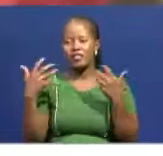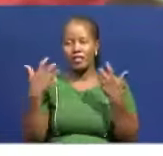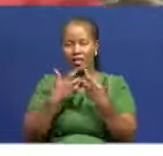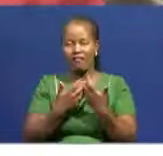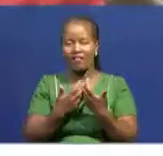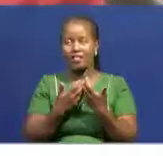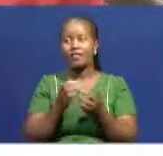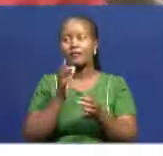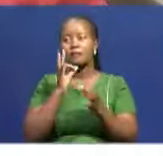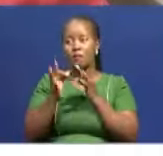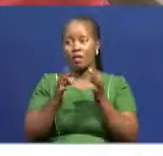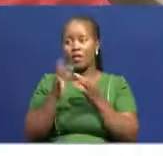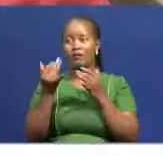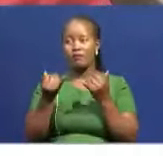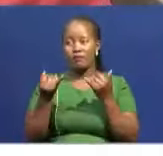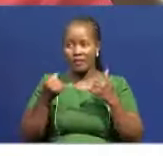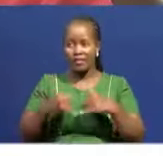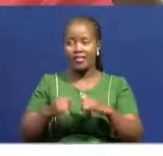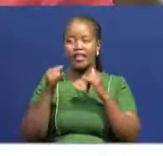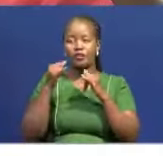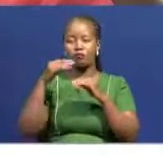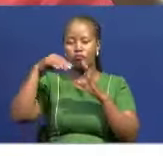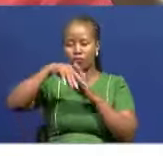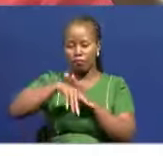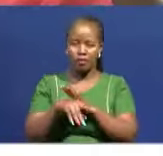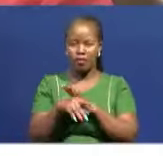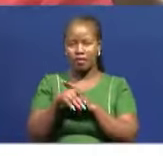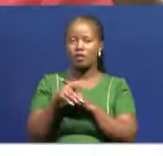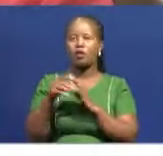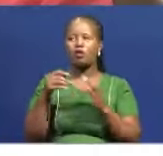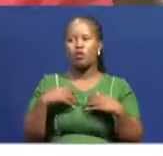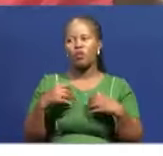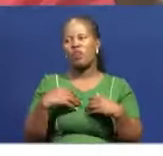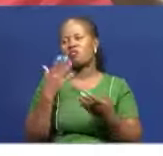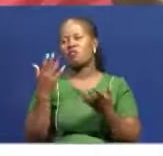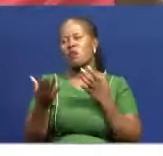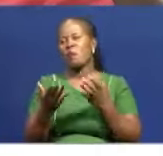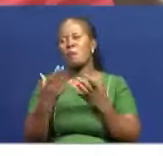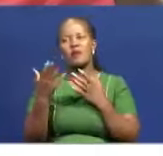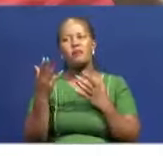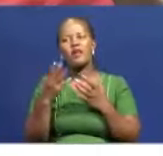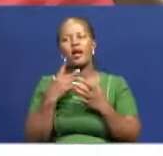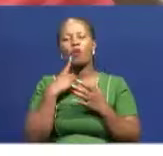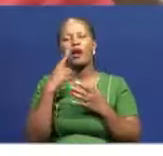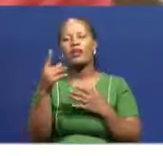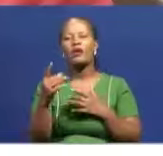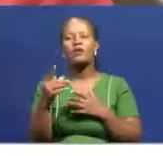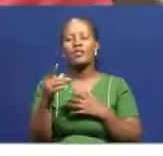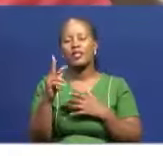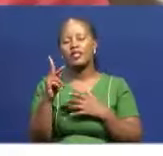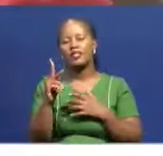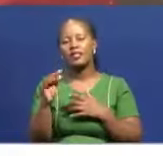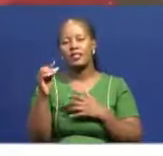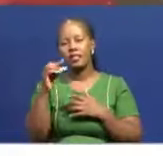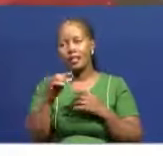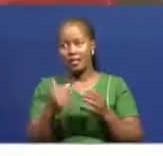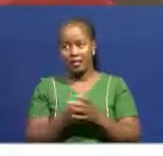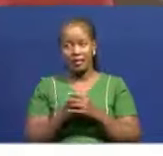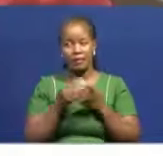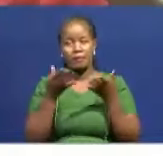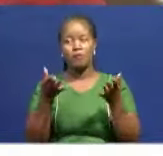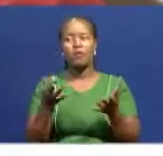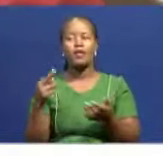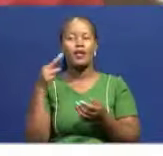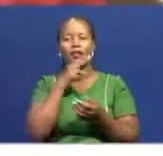if the scrum went down, you'd have a pressure of almost 1,000 kilos going on to the front rows. So the risk,